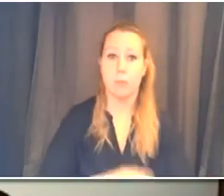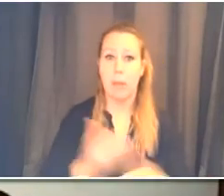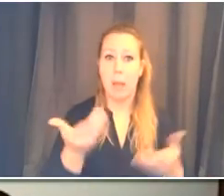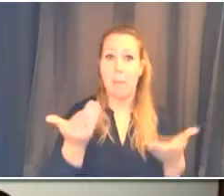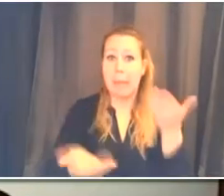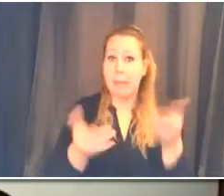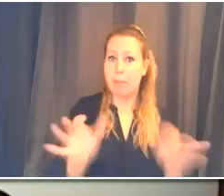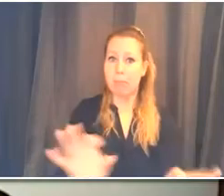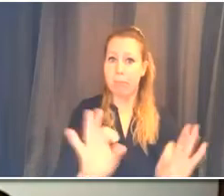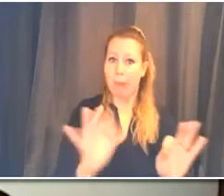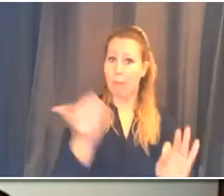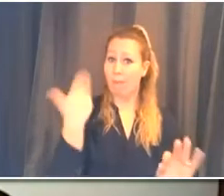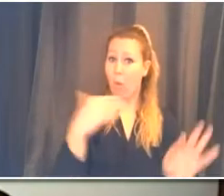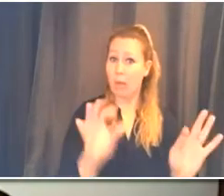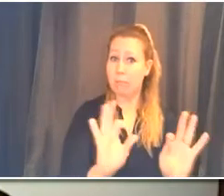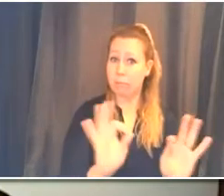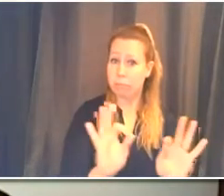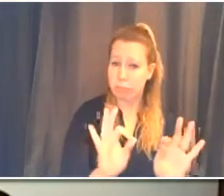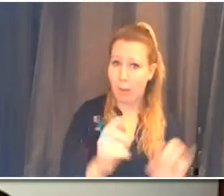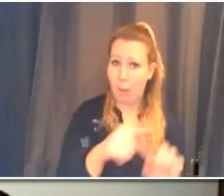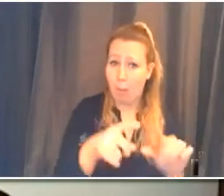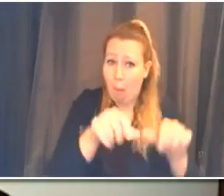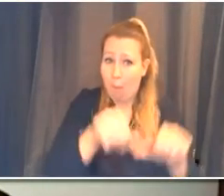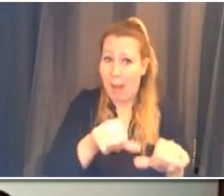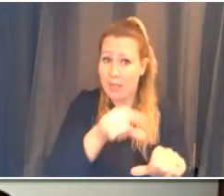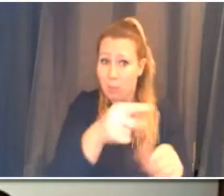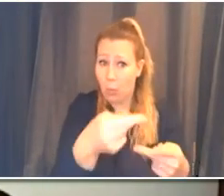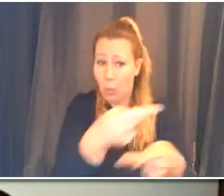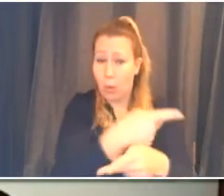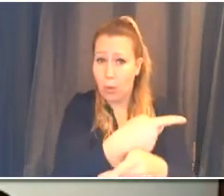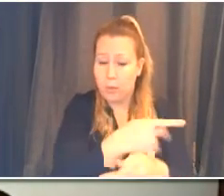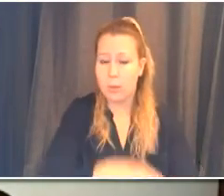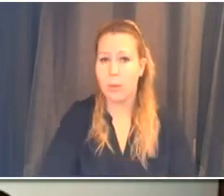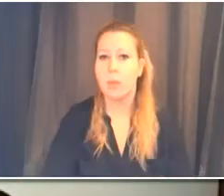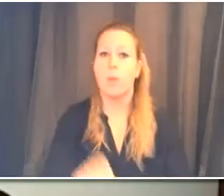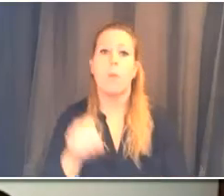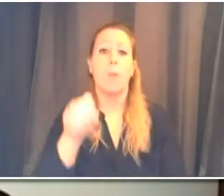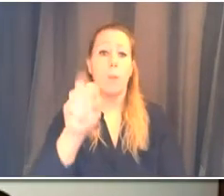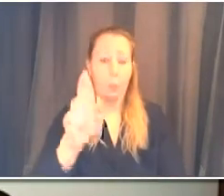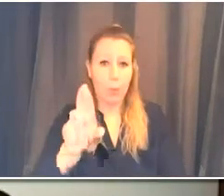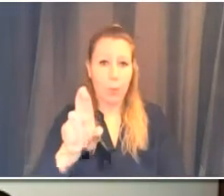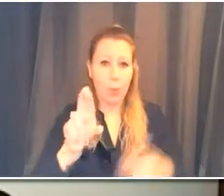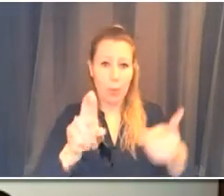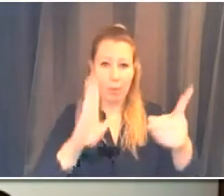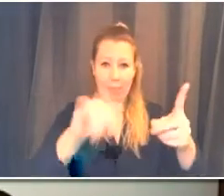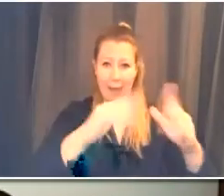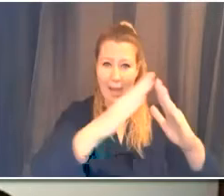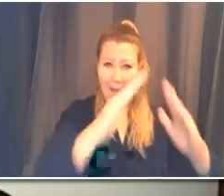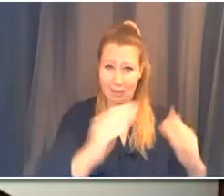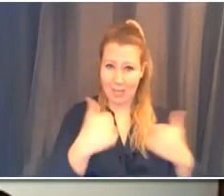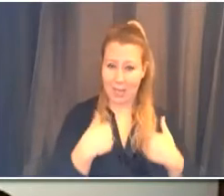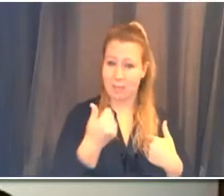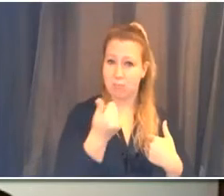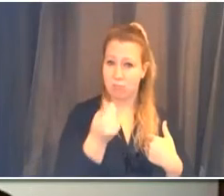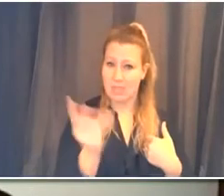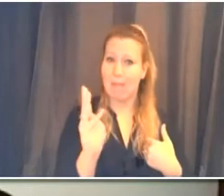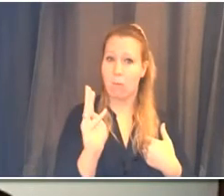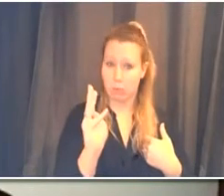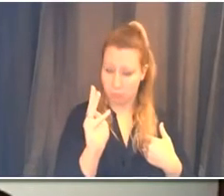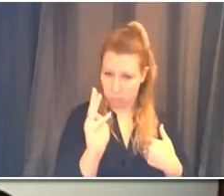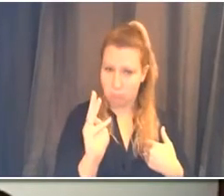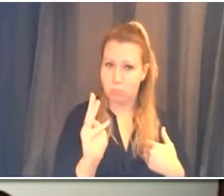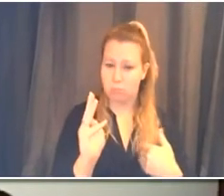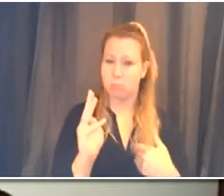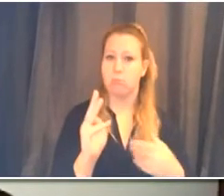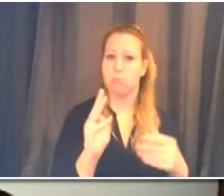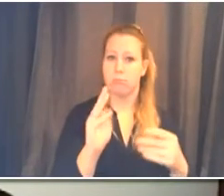out of jail you know recently and and he has a heavy domestic violence background or a very bad criminal background